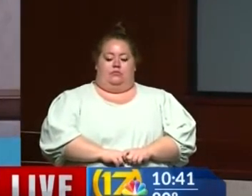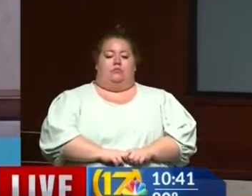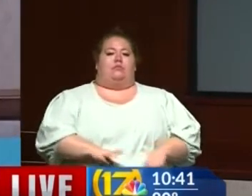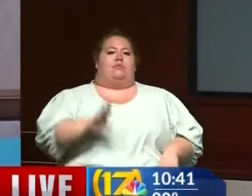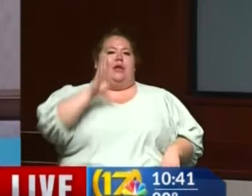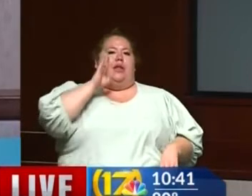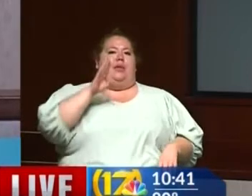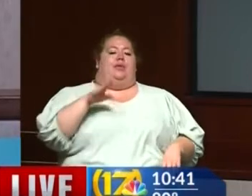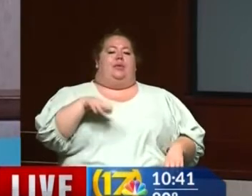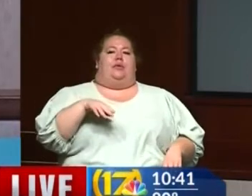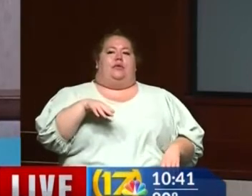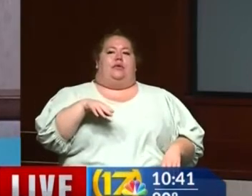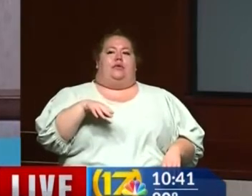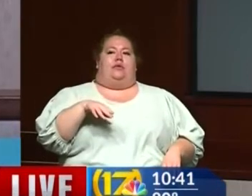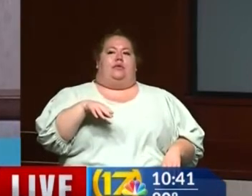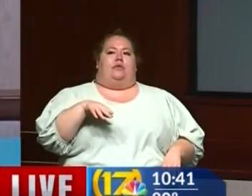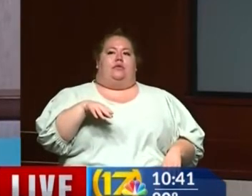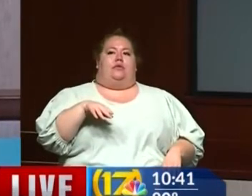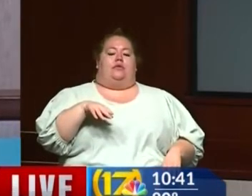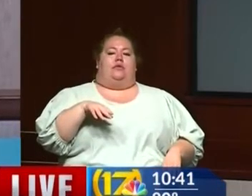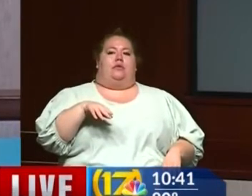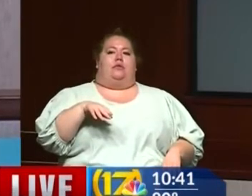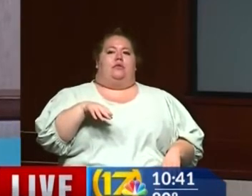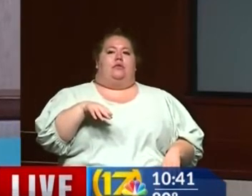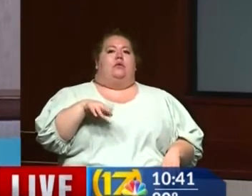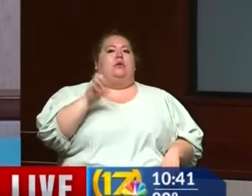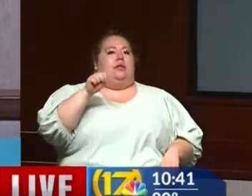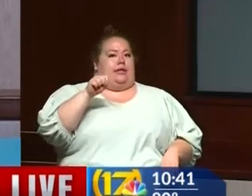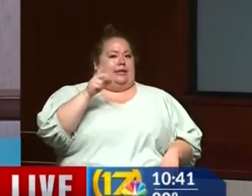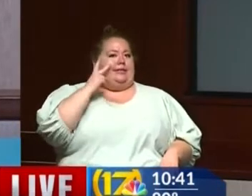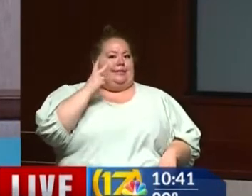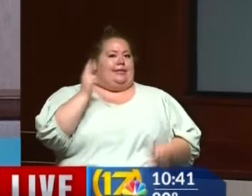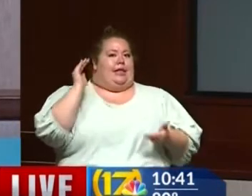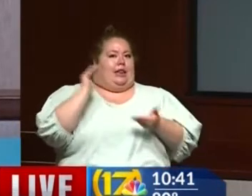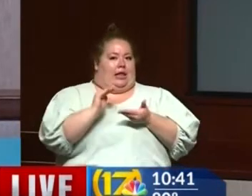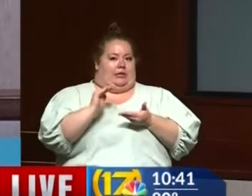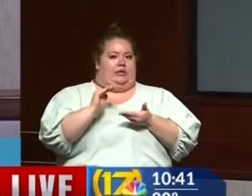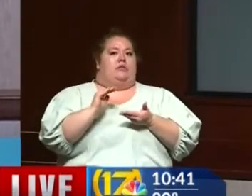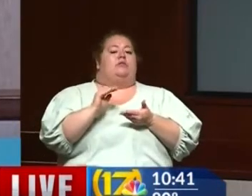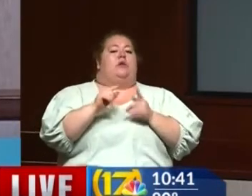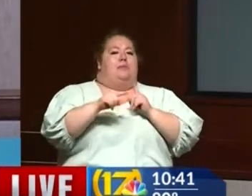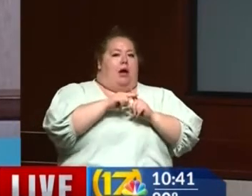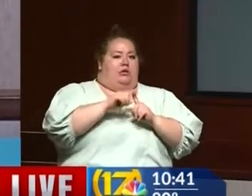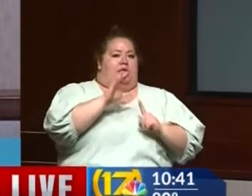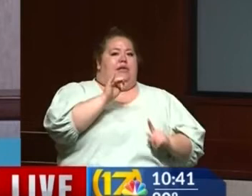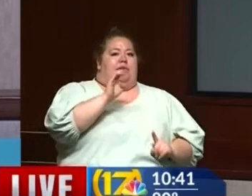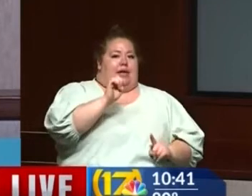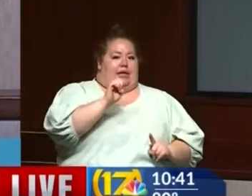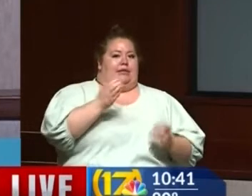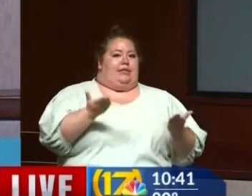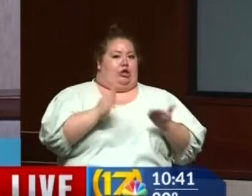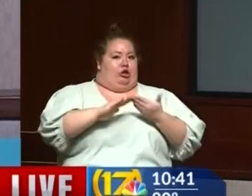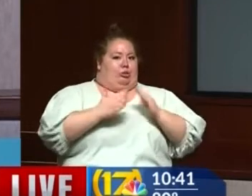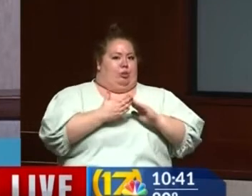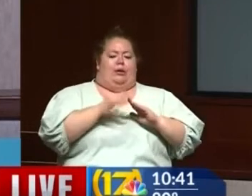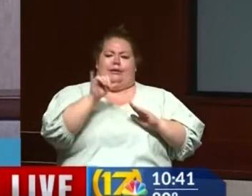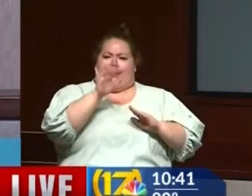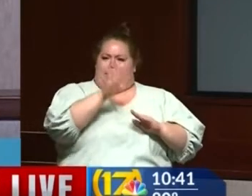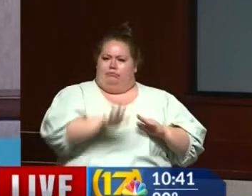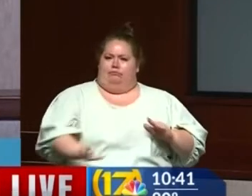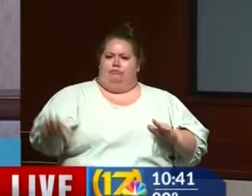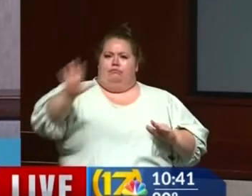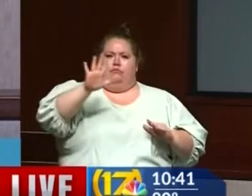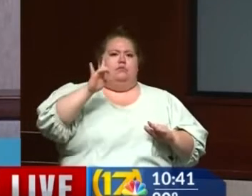Hi, Sam. So we are seeing fewer cases in our community. We're seeing this throughout the state of California, that in